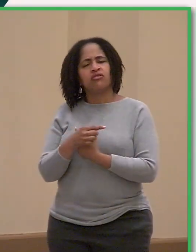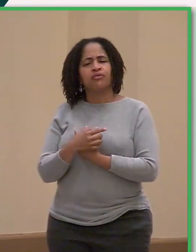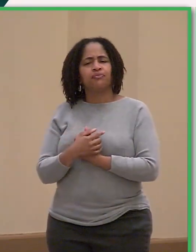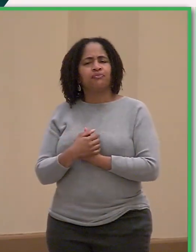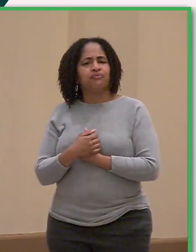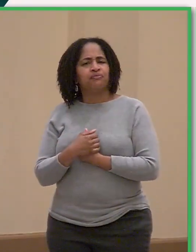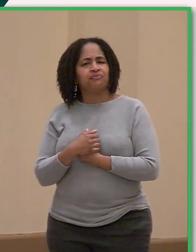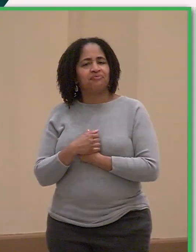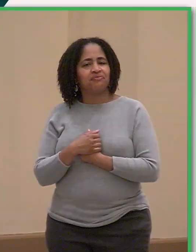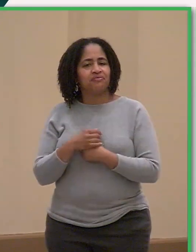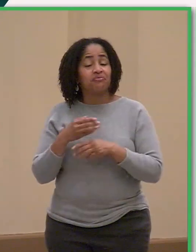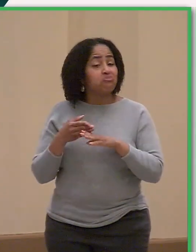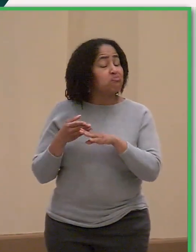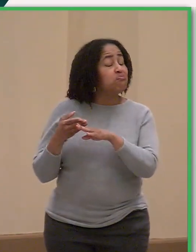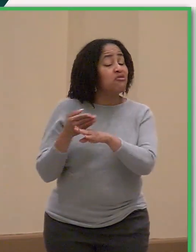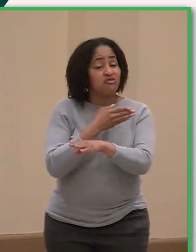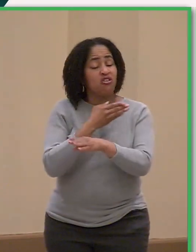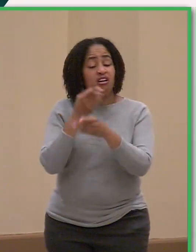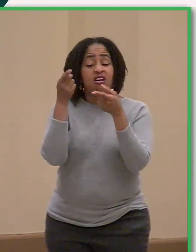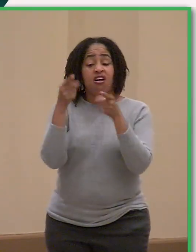before they kill